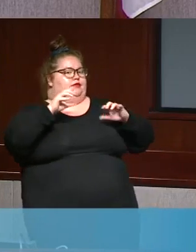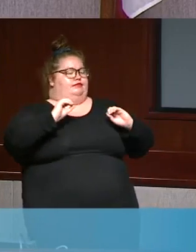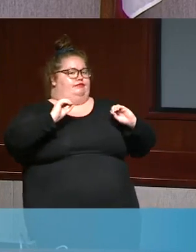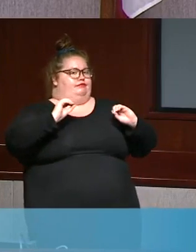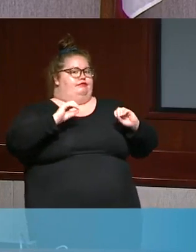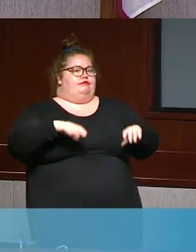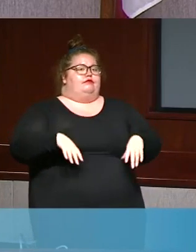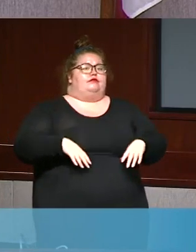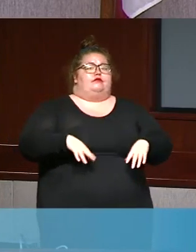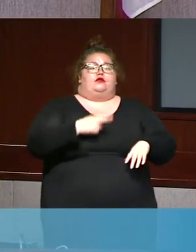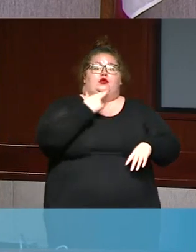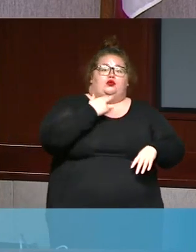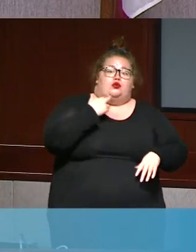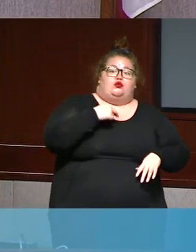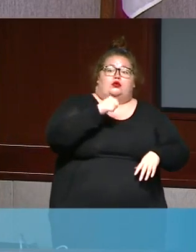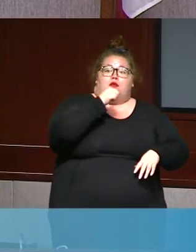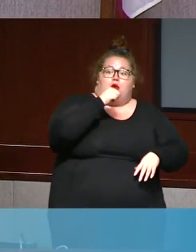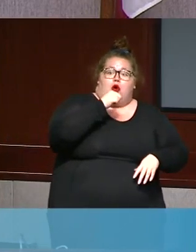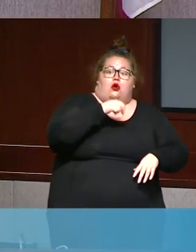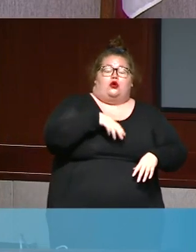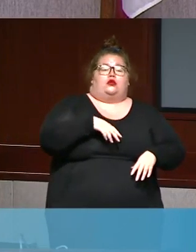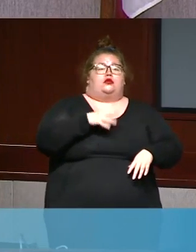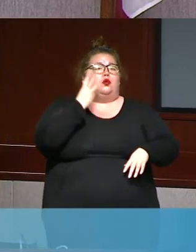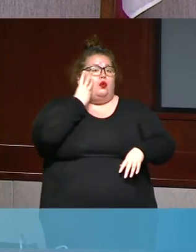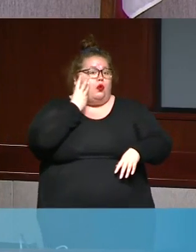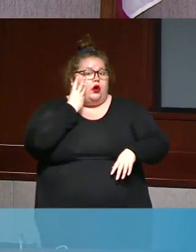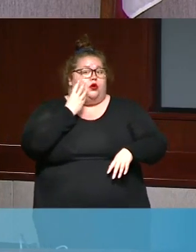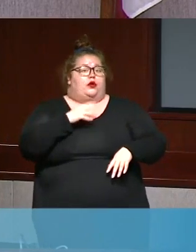restaurants, bars, wineries, schools.